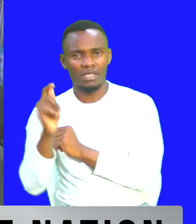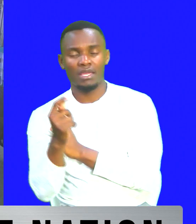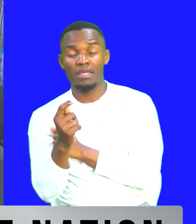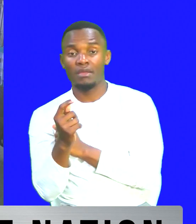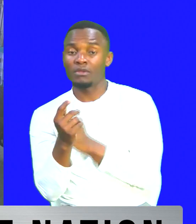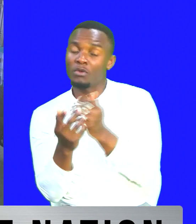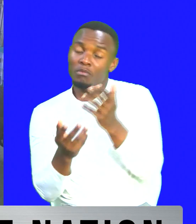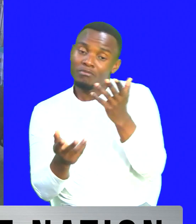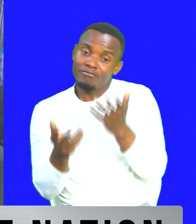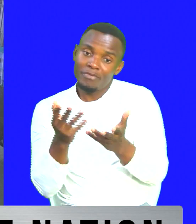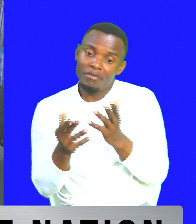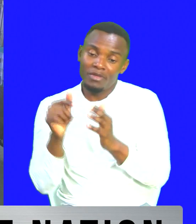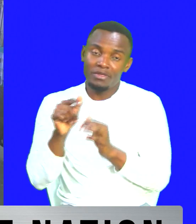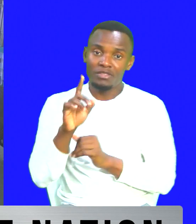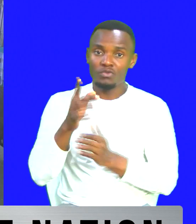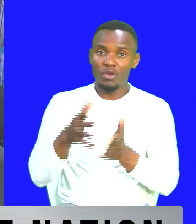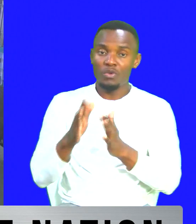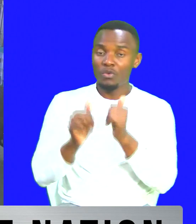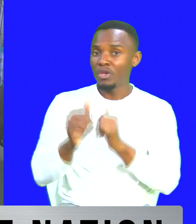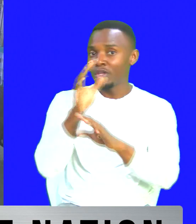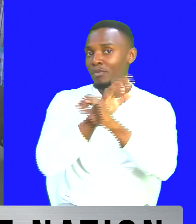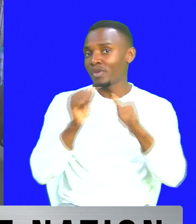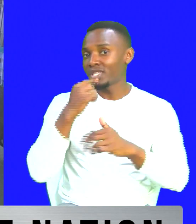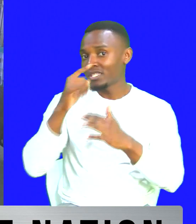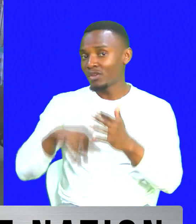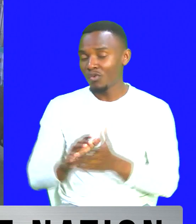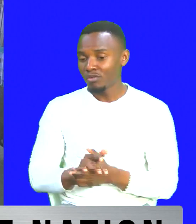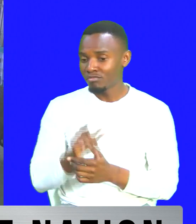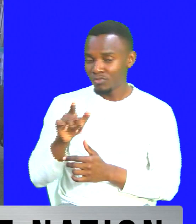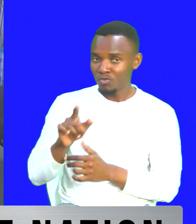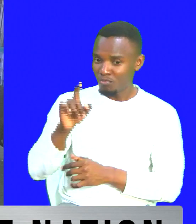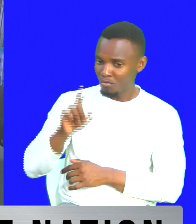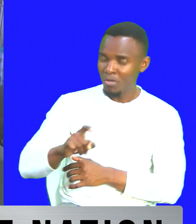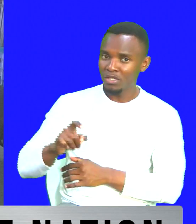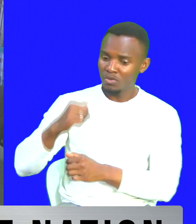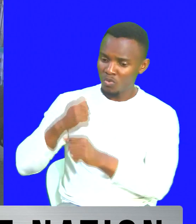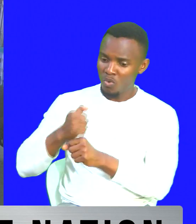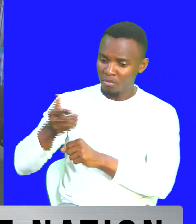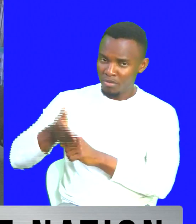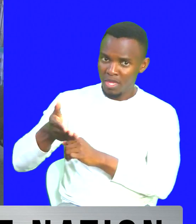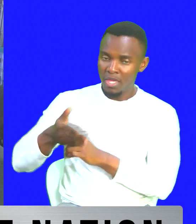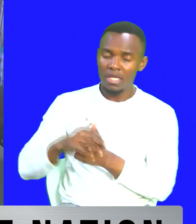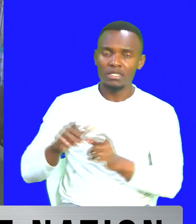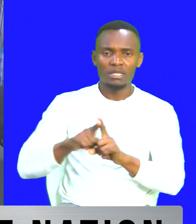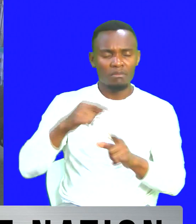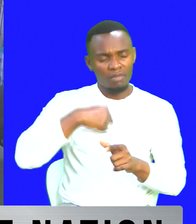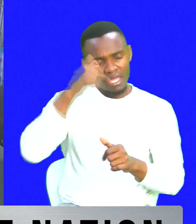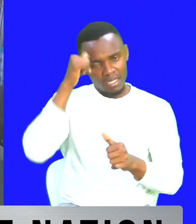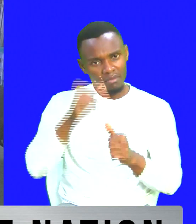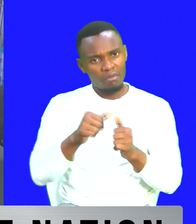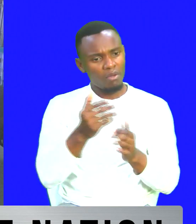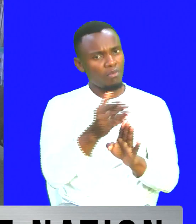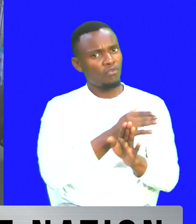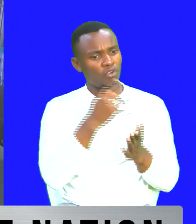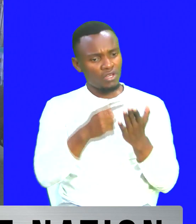So probably this is one way of the president bringing his troops to order. And I remember the discussion we had with you here. Do